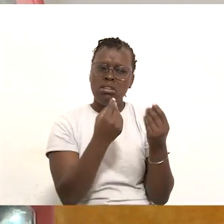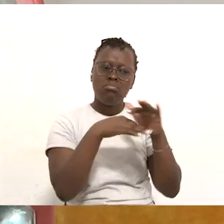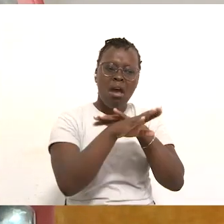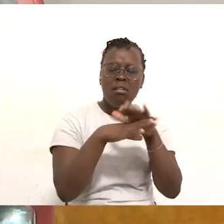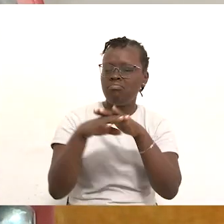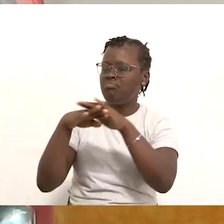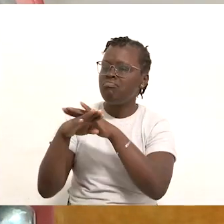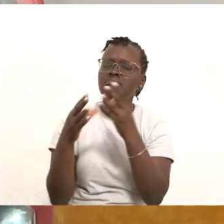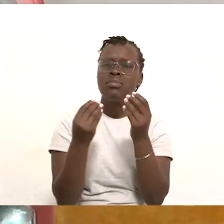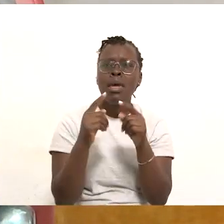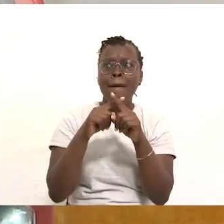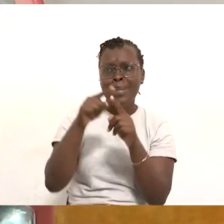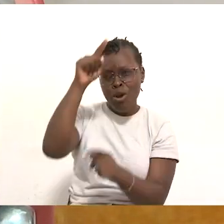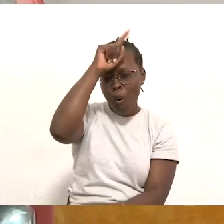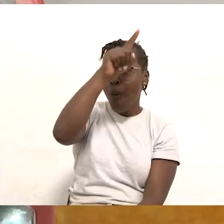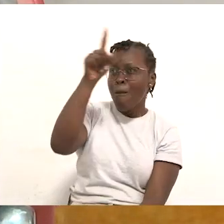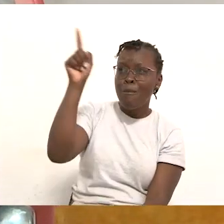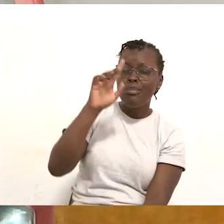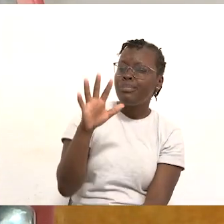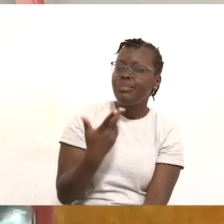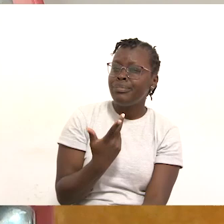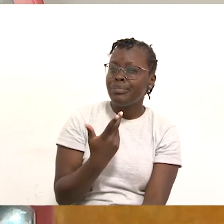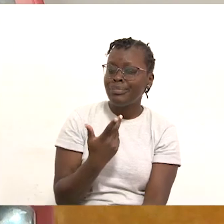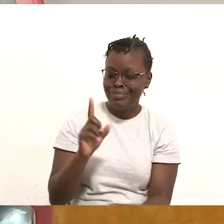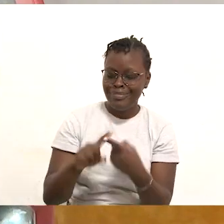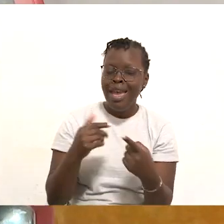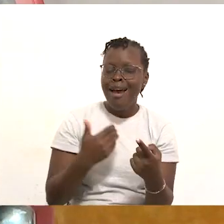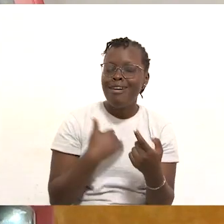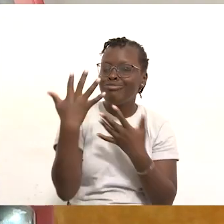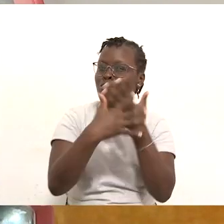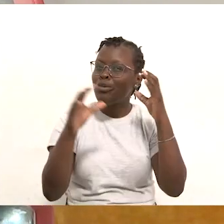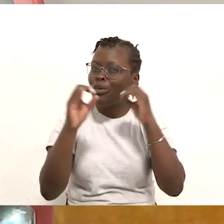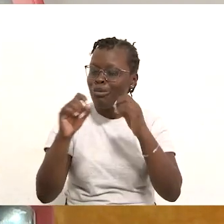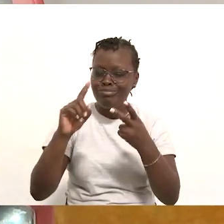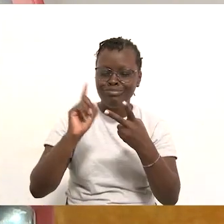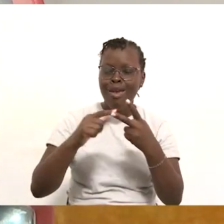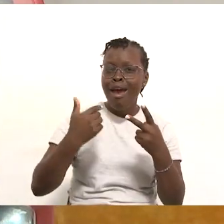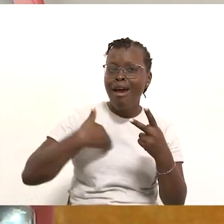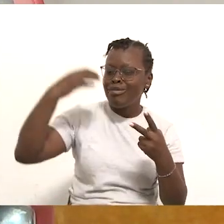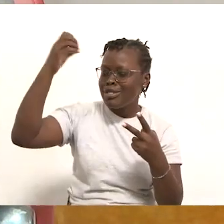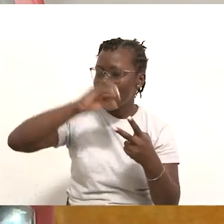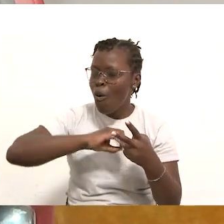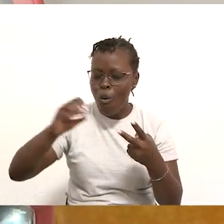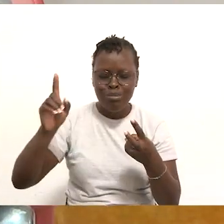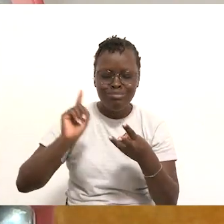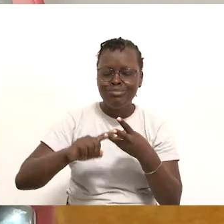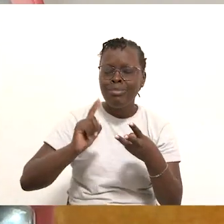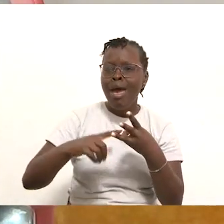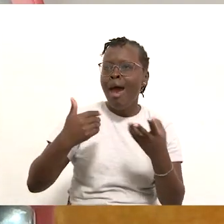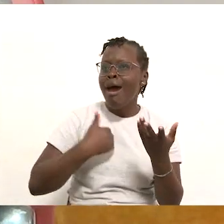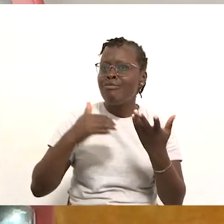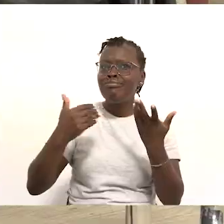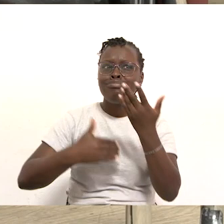is an issue, matters challenge the schools accessing devices. Maybe, for example, even Machakos School was able to afford a